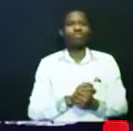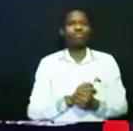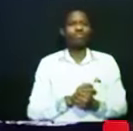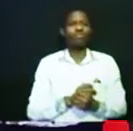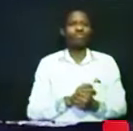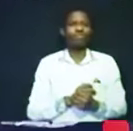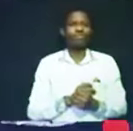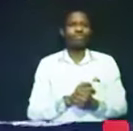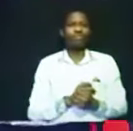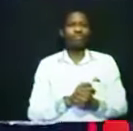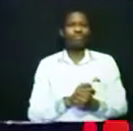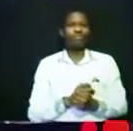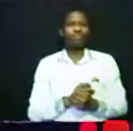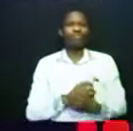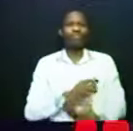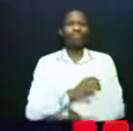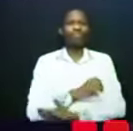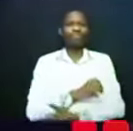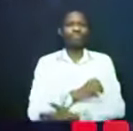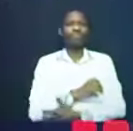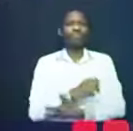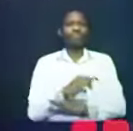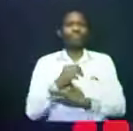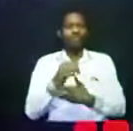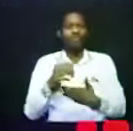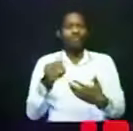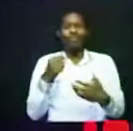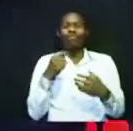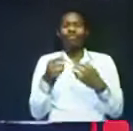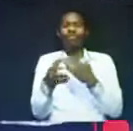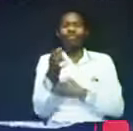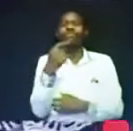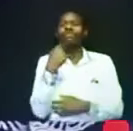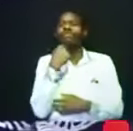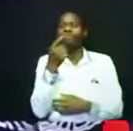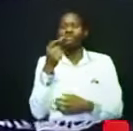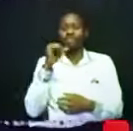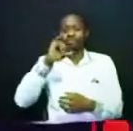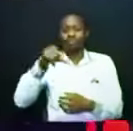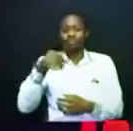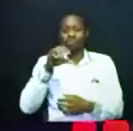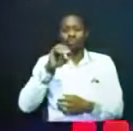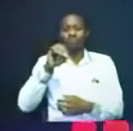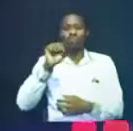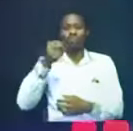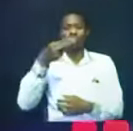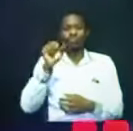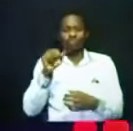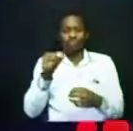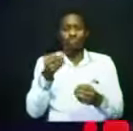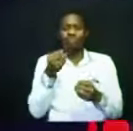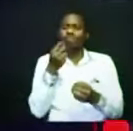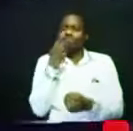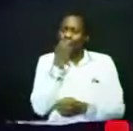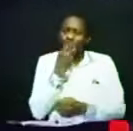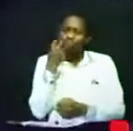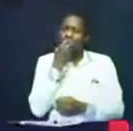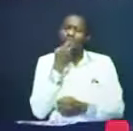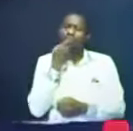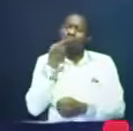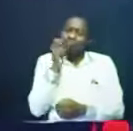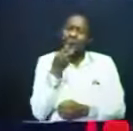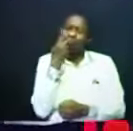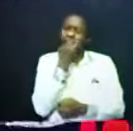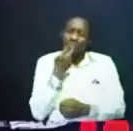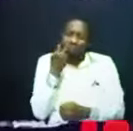Joshua to continually speak the word. Mm-hmm. You have to continually